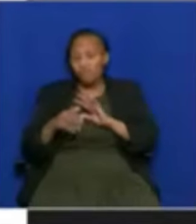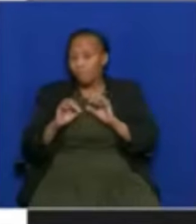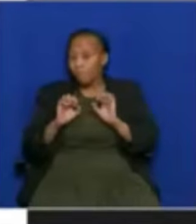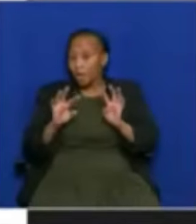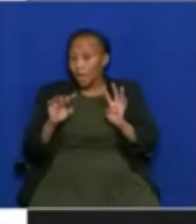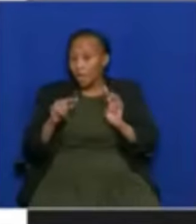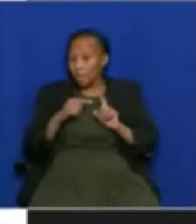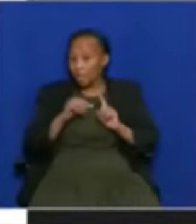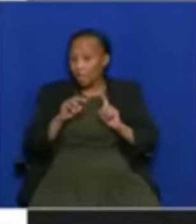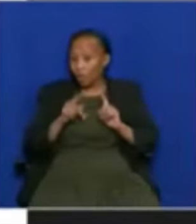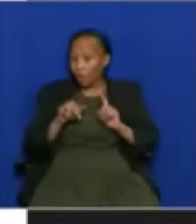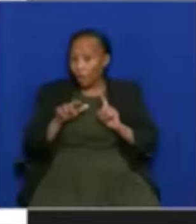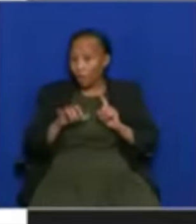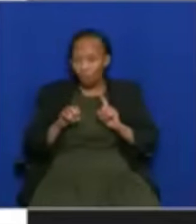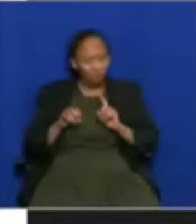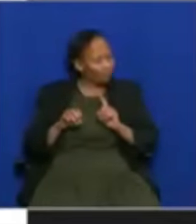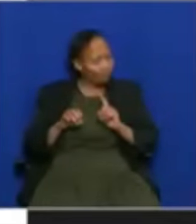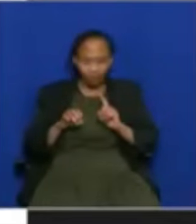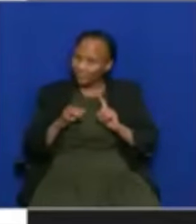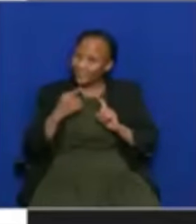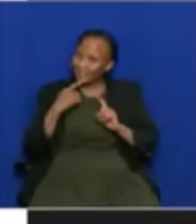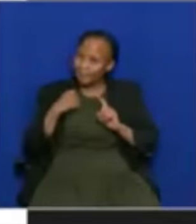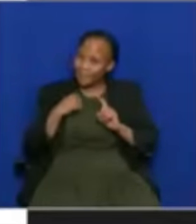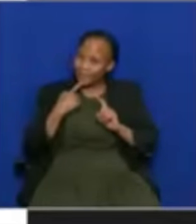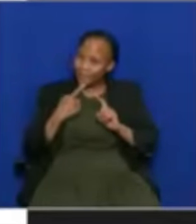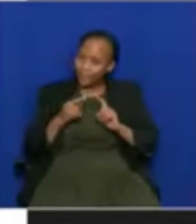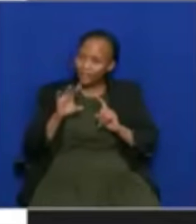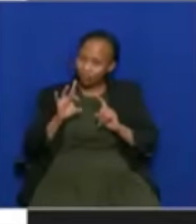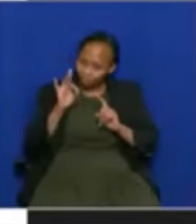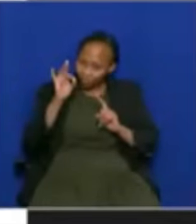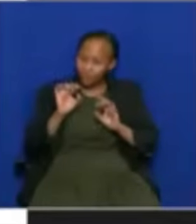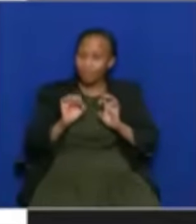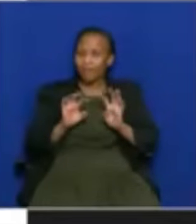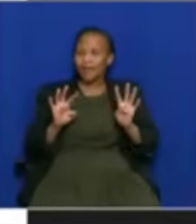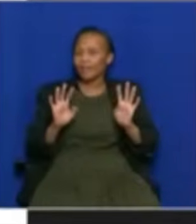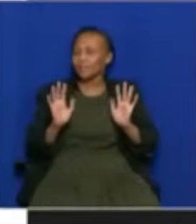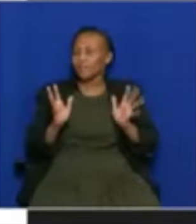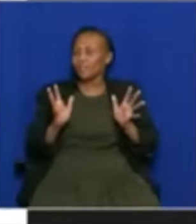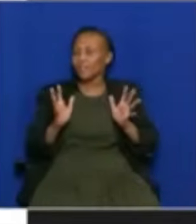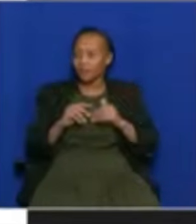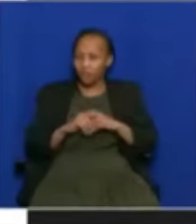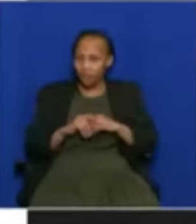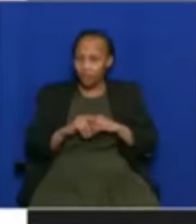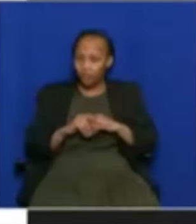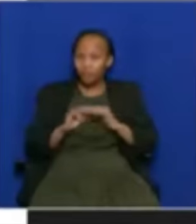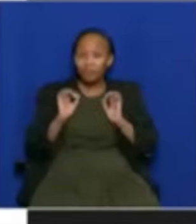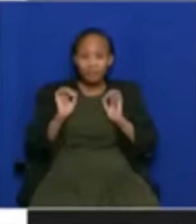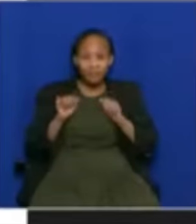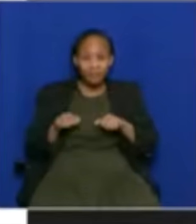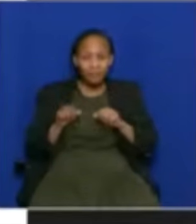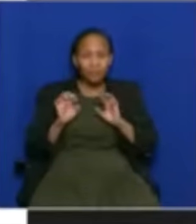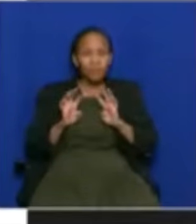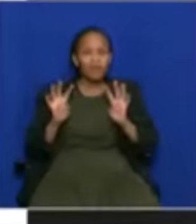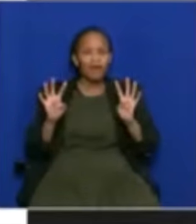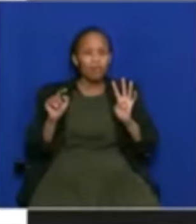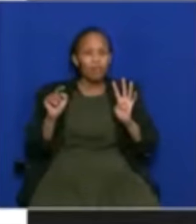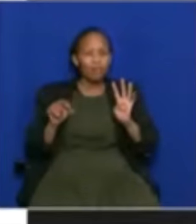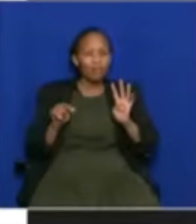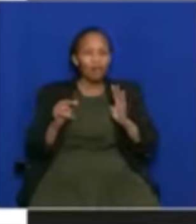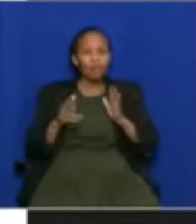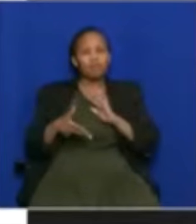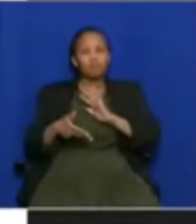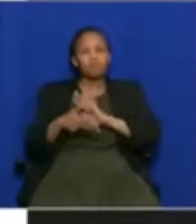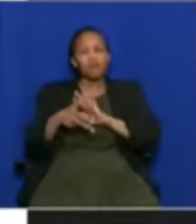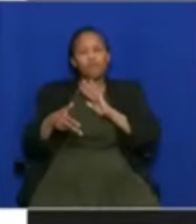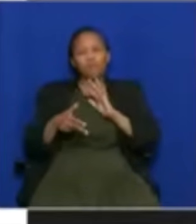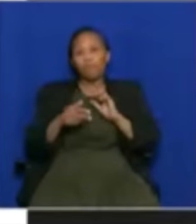of it. Although the panels, when they get approved, not by him, it gets